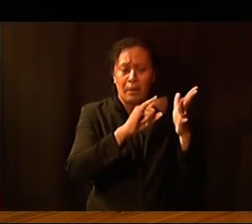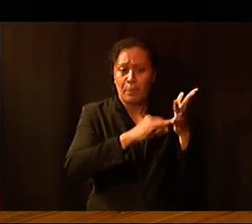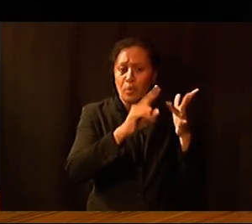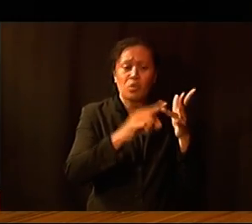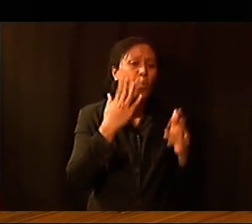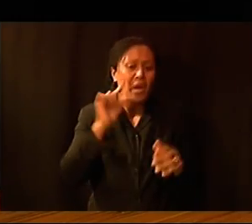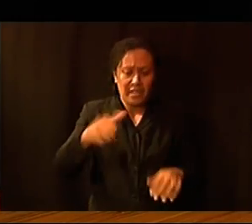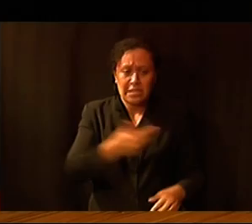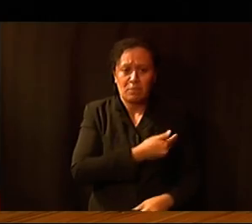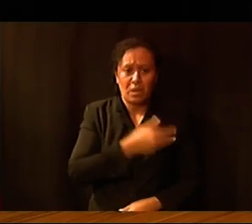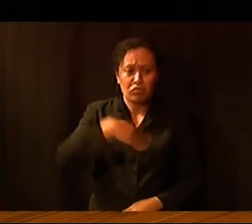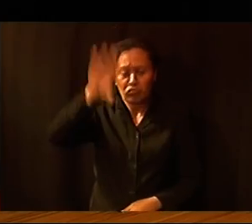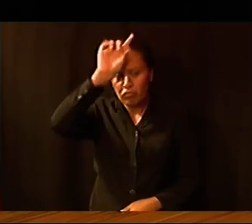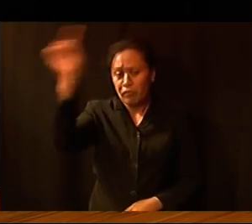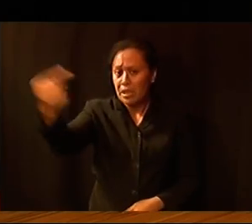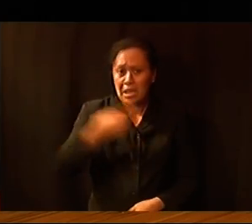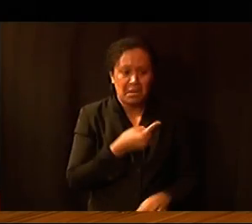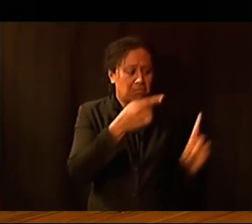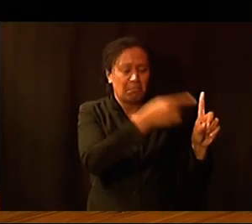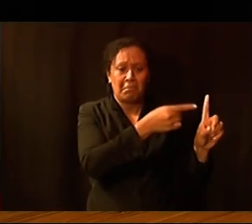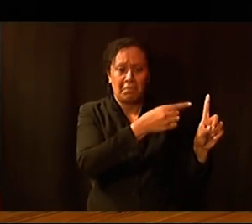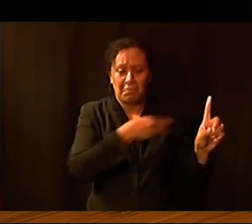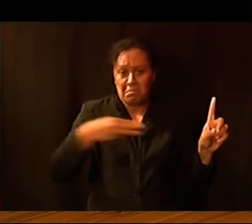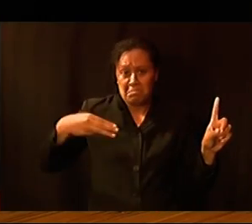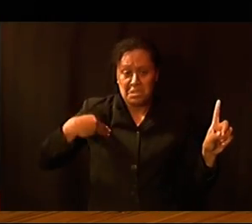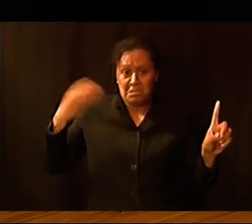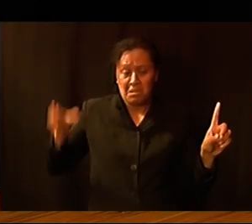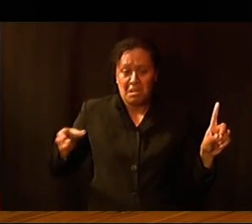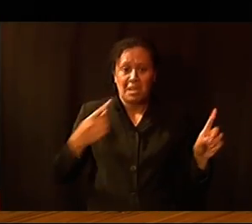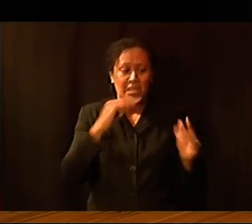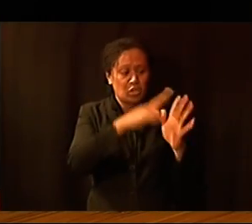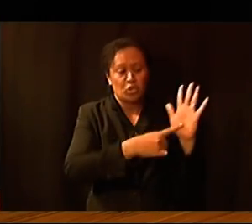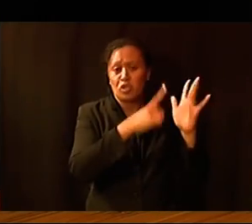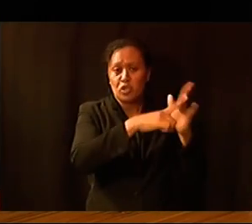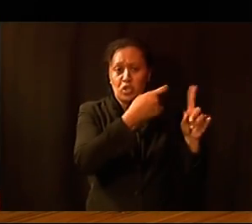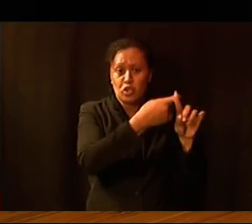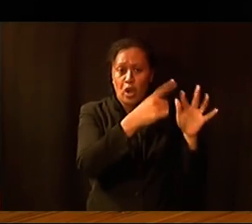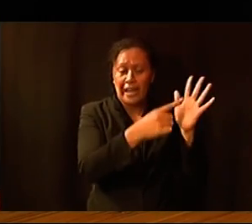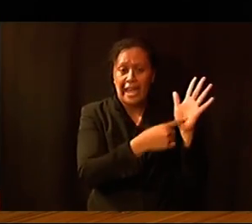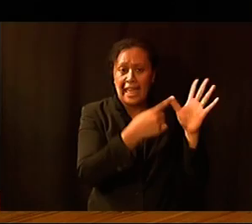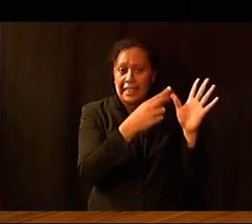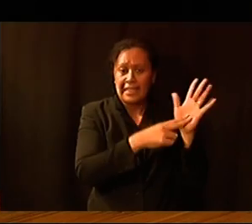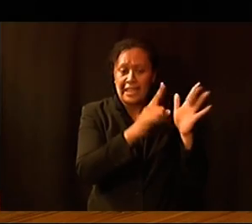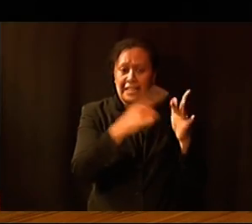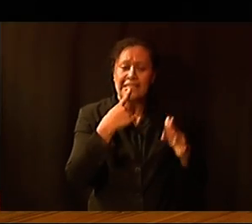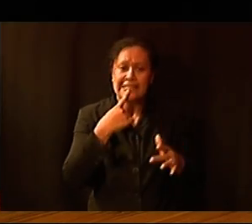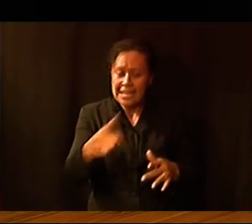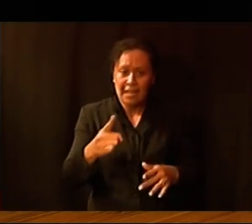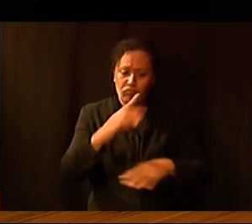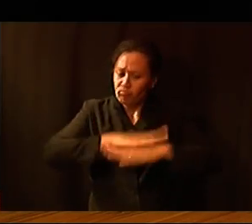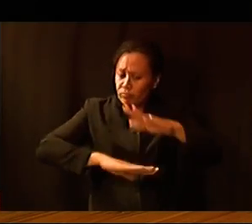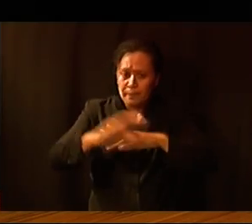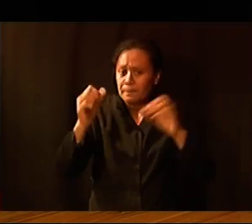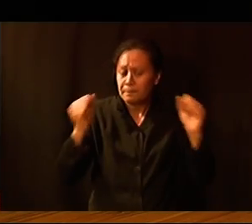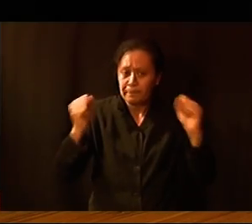was held this morning, and the Chief Guest and Minister for Primary Industries, Choketani Thokanasinga, reiterated the need to build